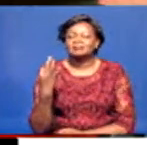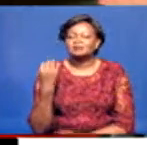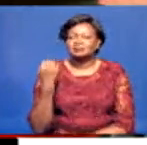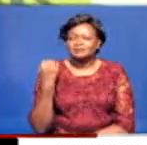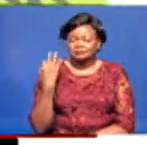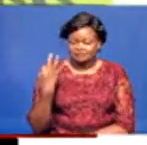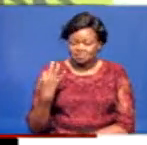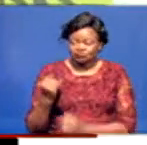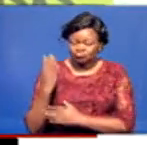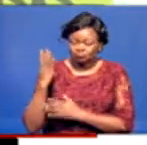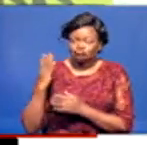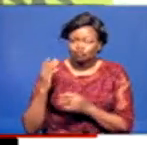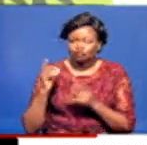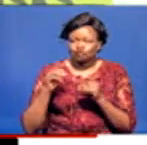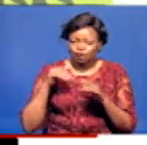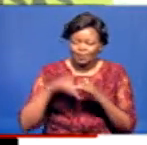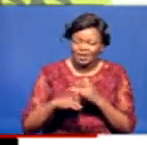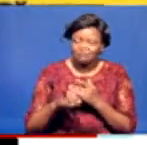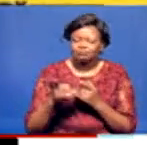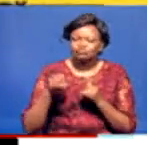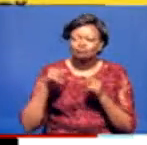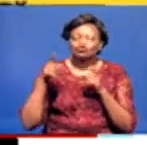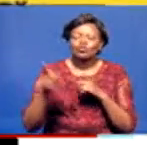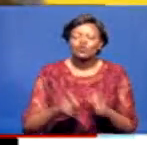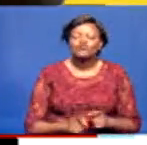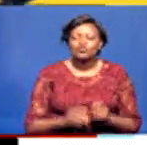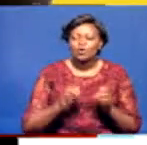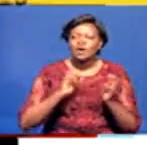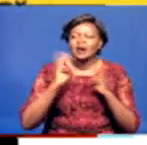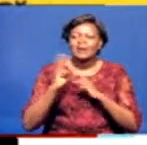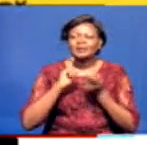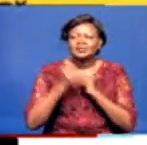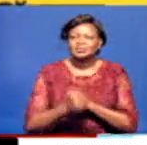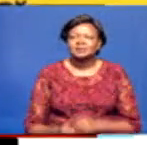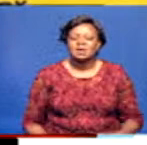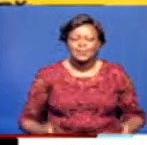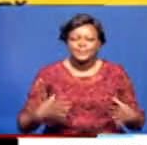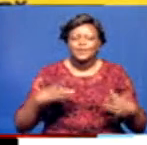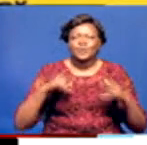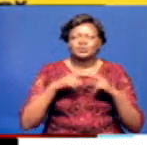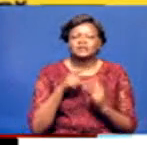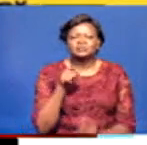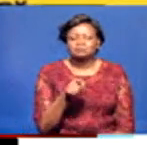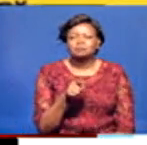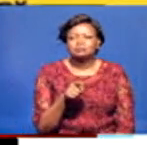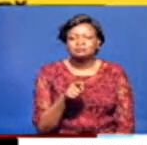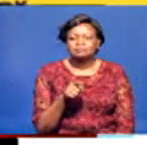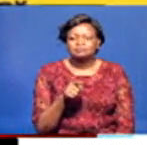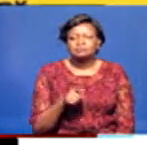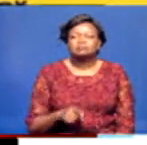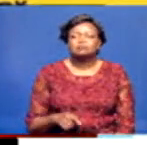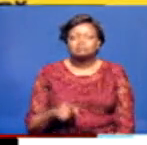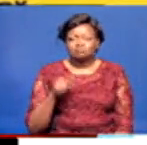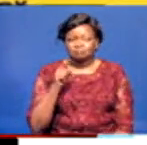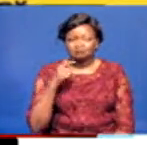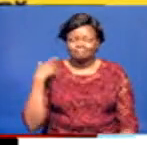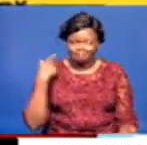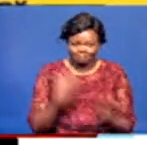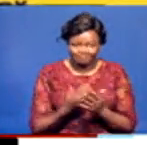as part of measures to mitigate climate change. Those people who started the first edition up to now,